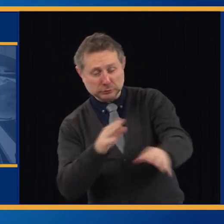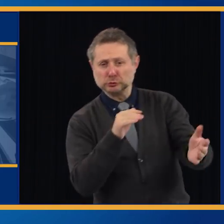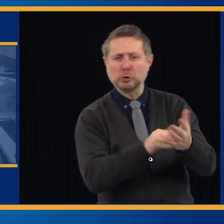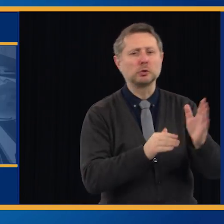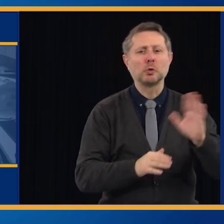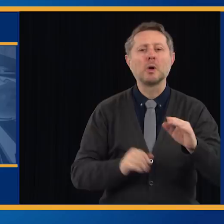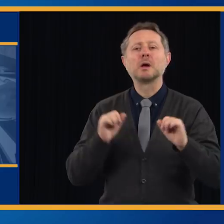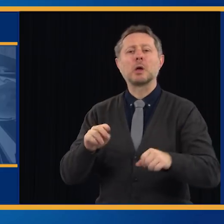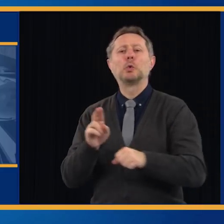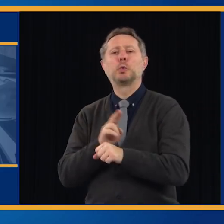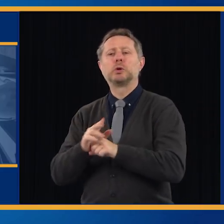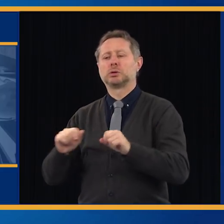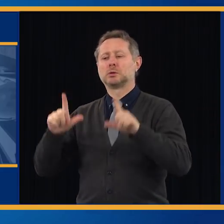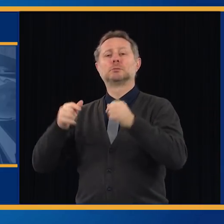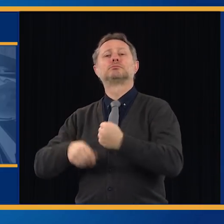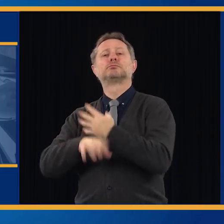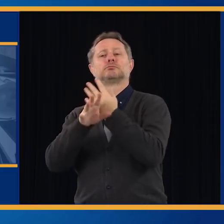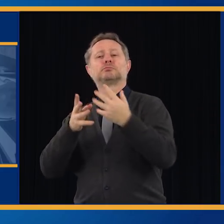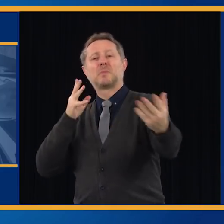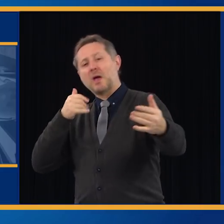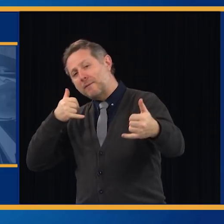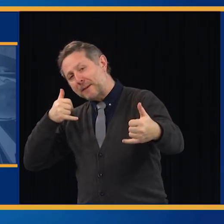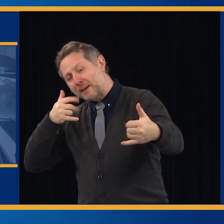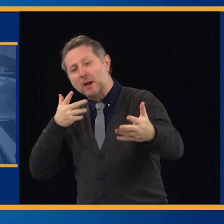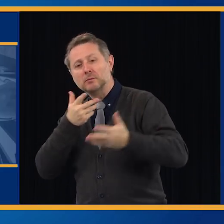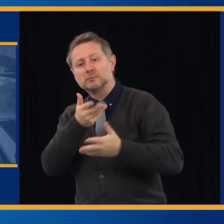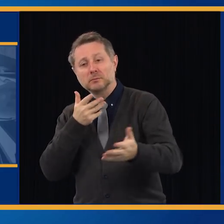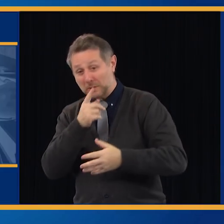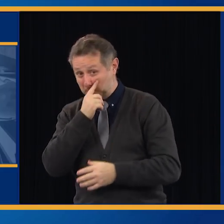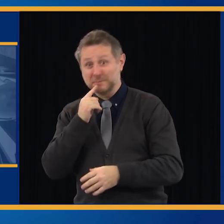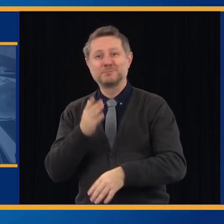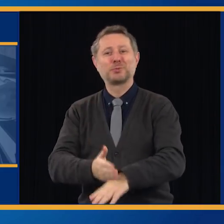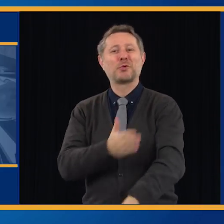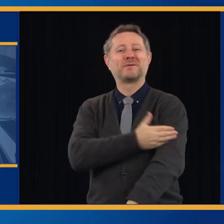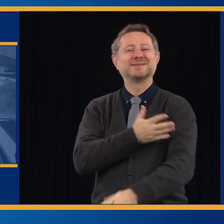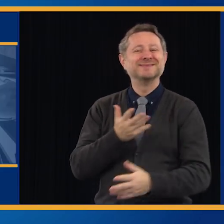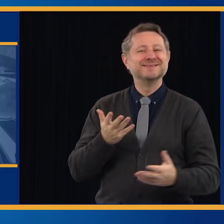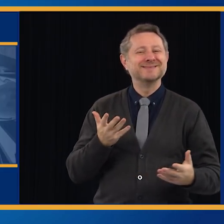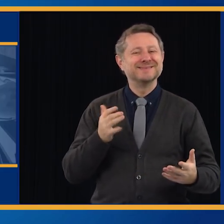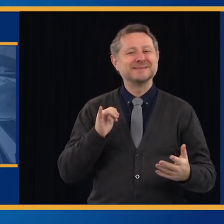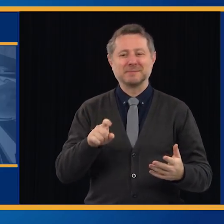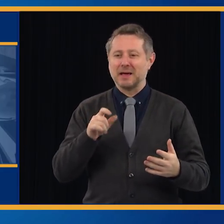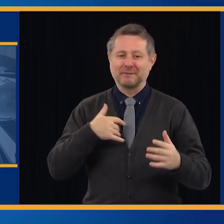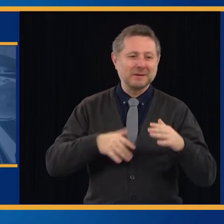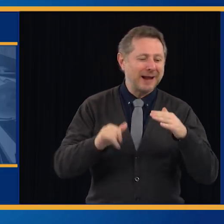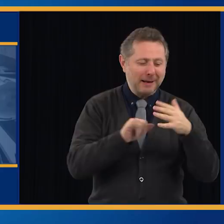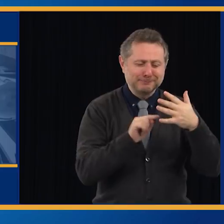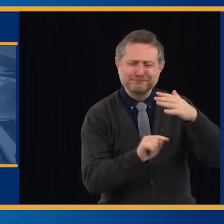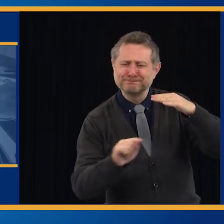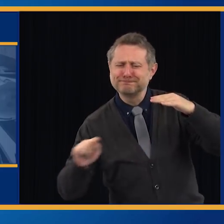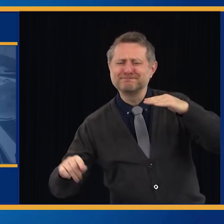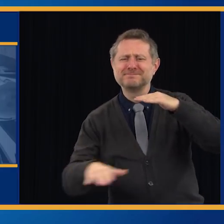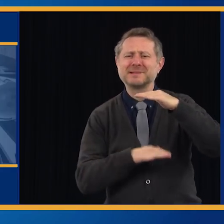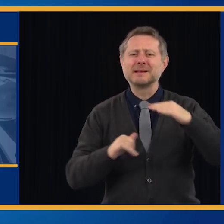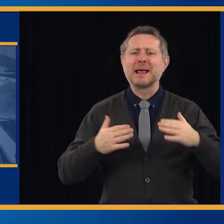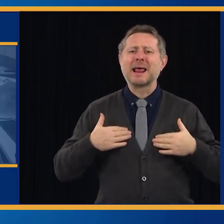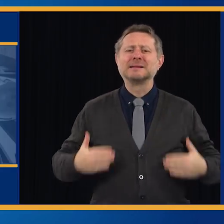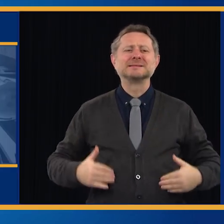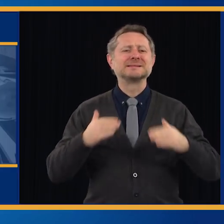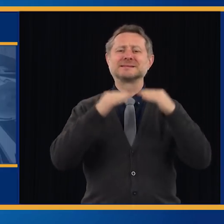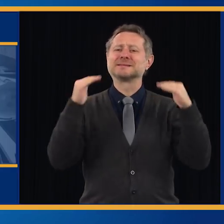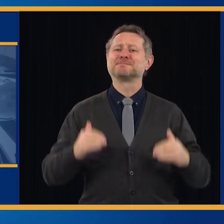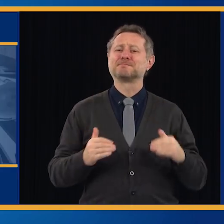system. I mean, when you look back, the virus was in China